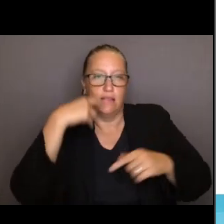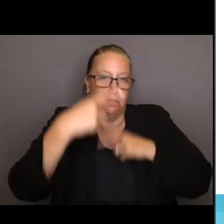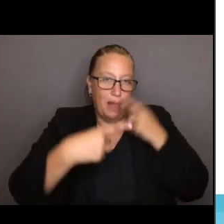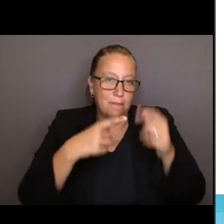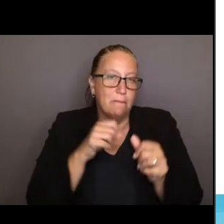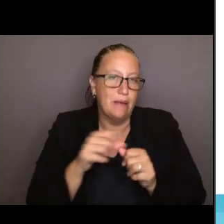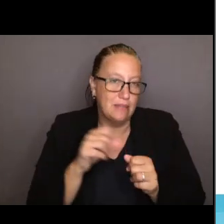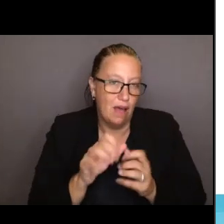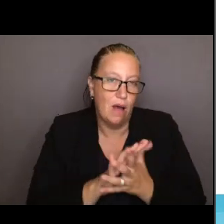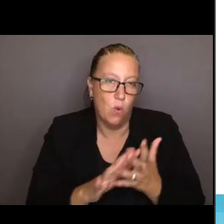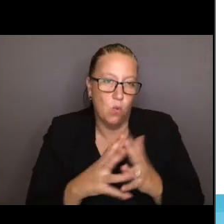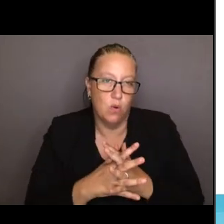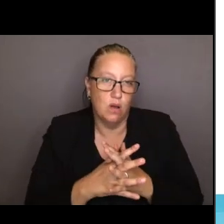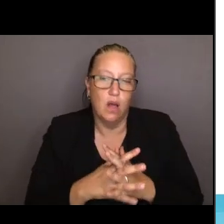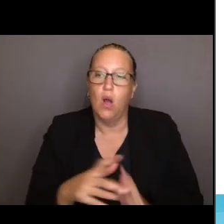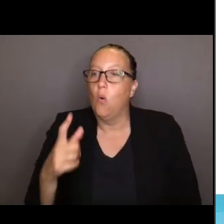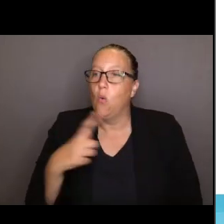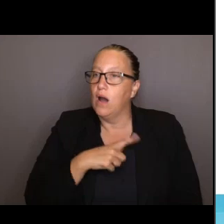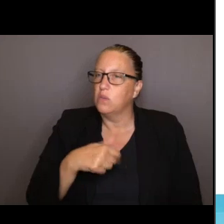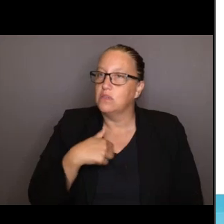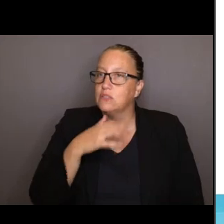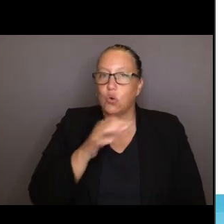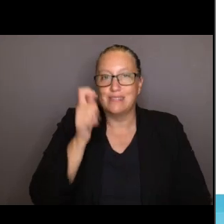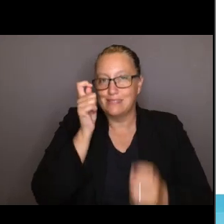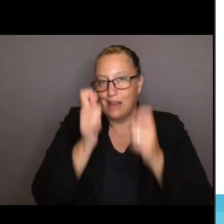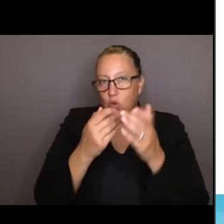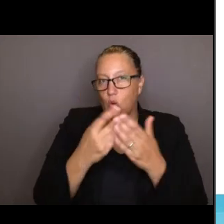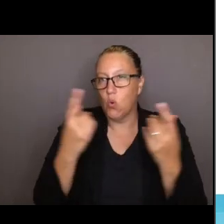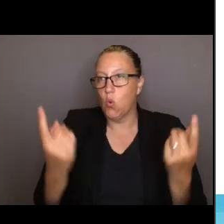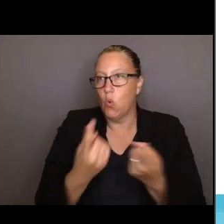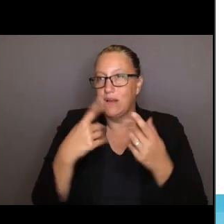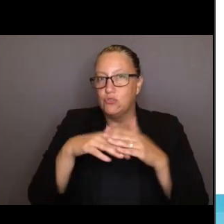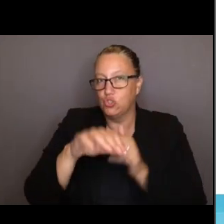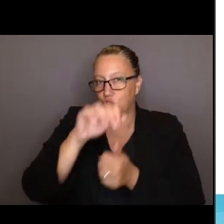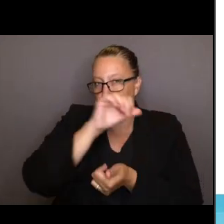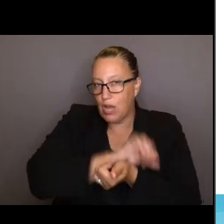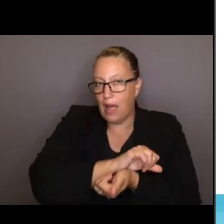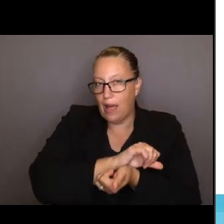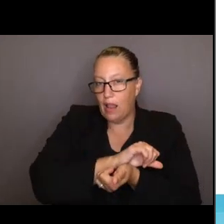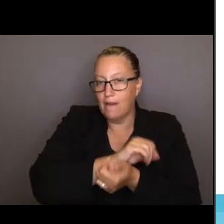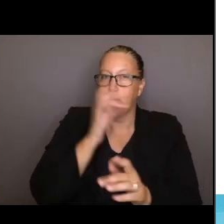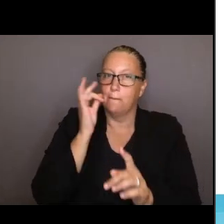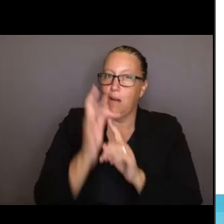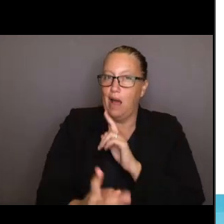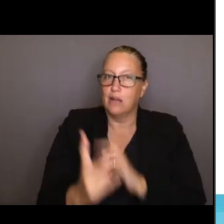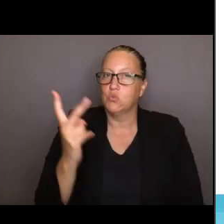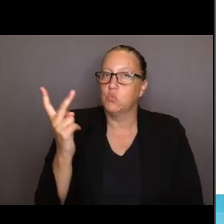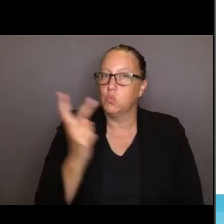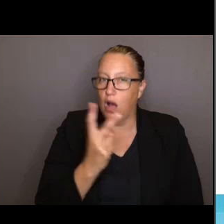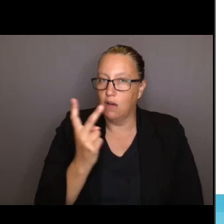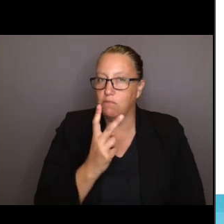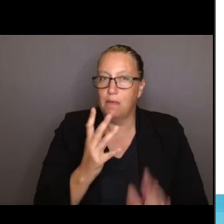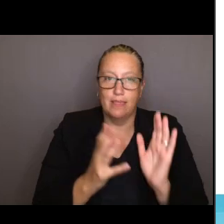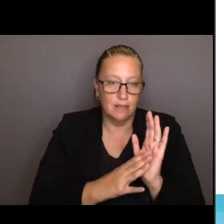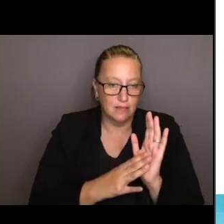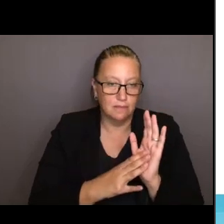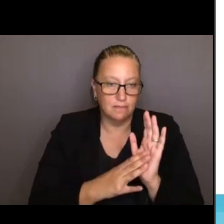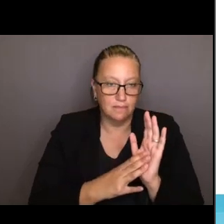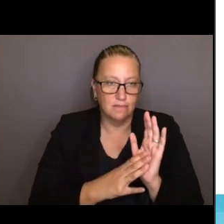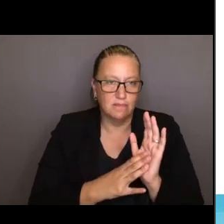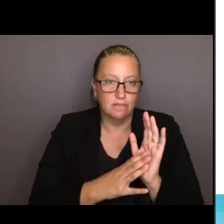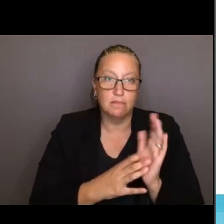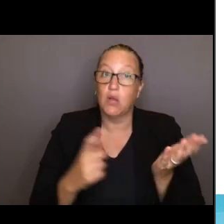reason why we don't do paternity tests for for males serving a jail sentence exceeding 12 months